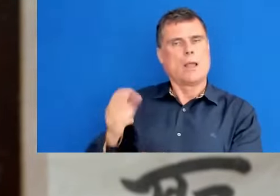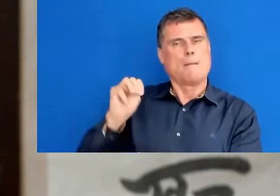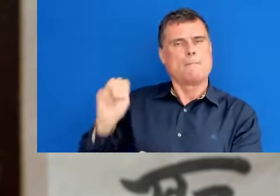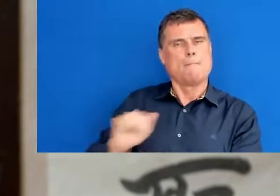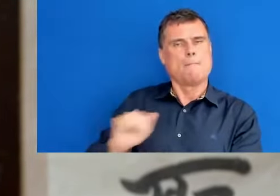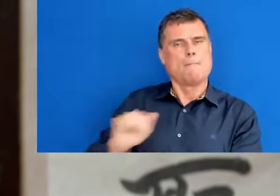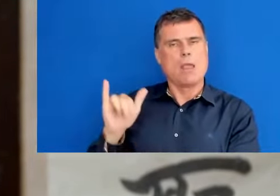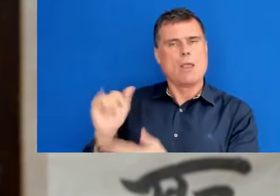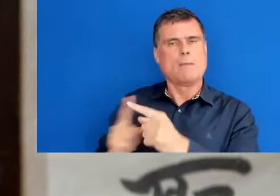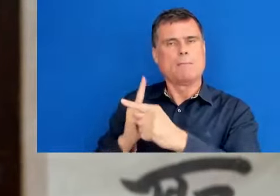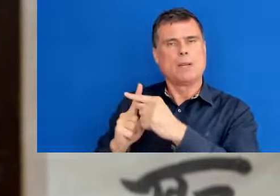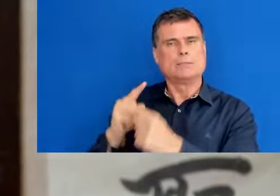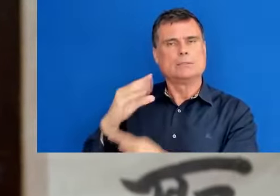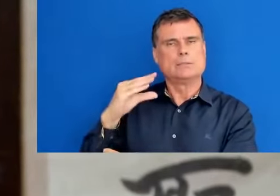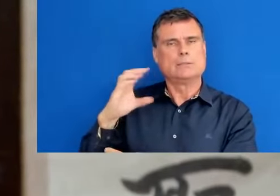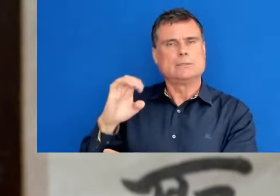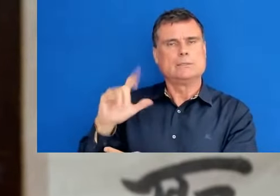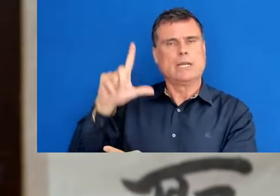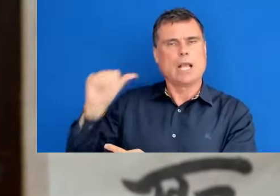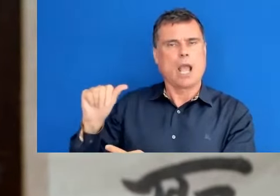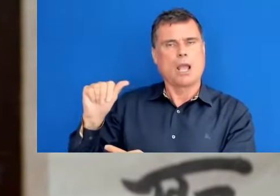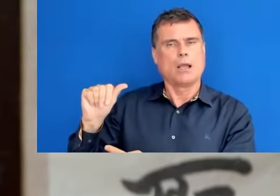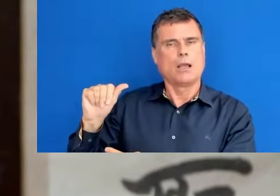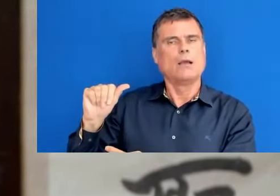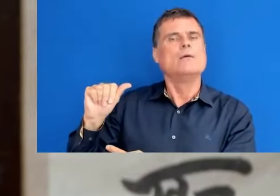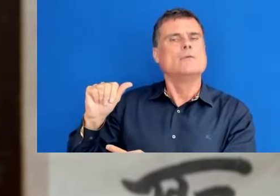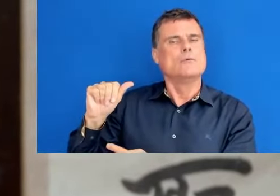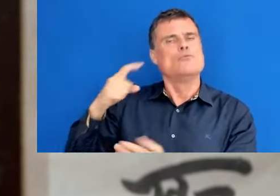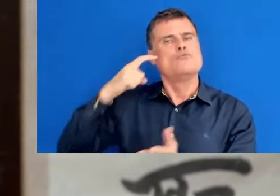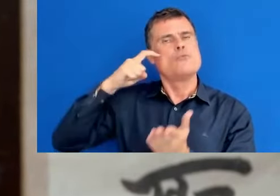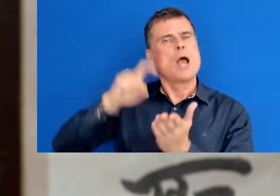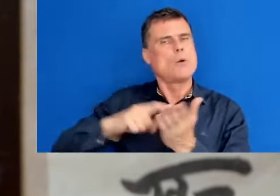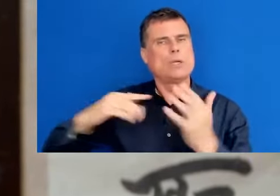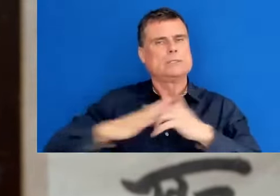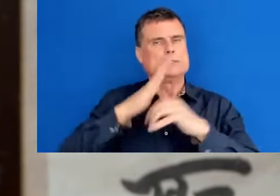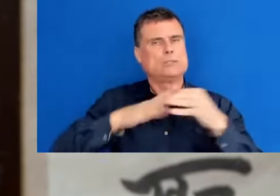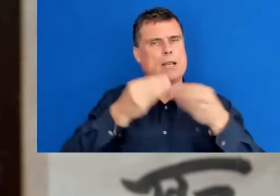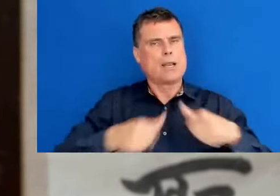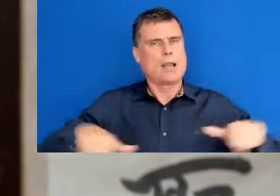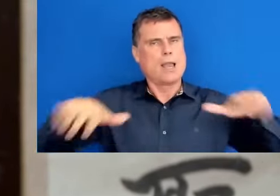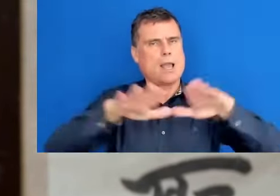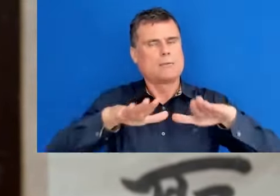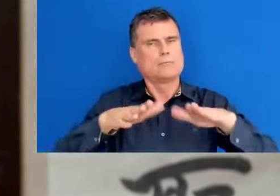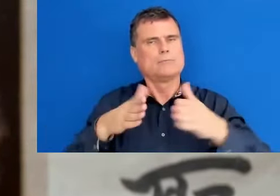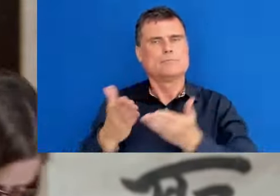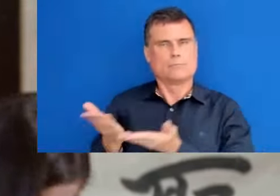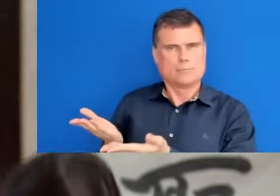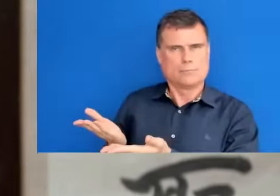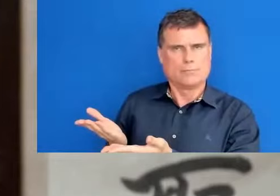Cecilia Point of the Musqueam First Nation to offer a land acknowledgement.